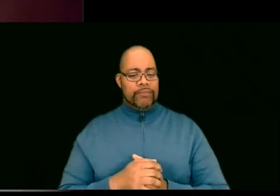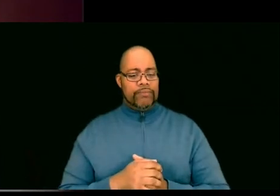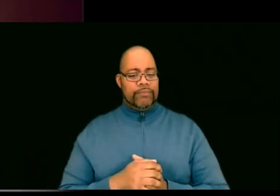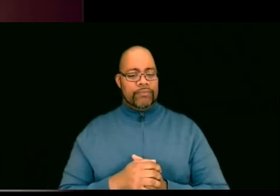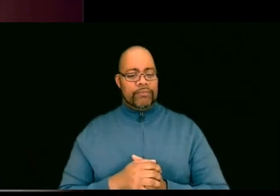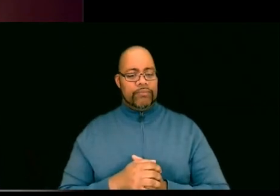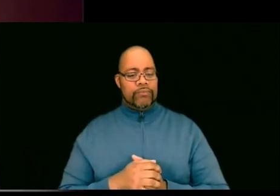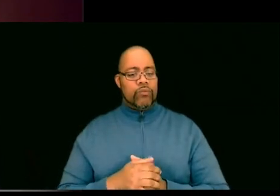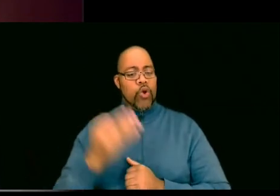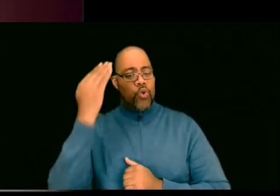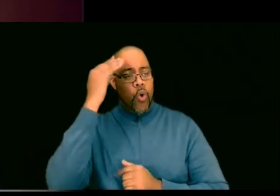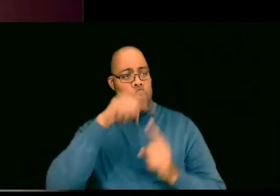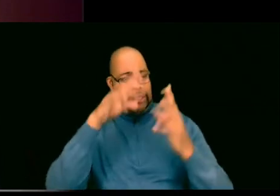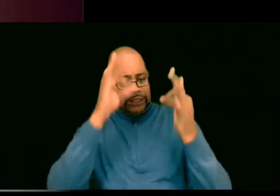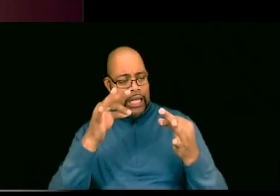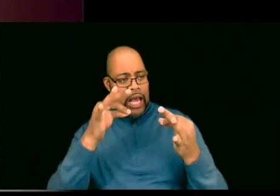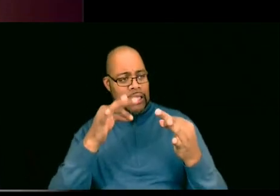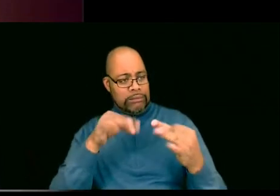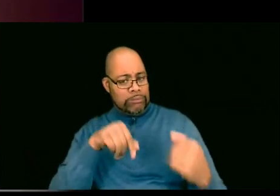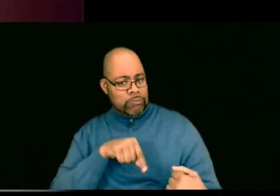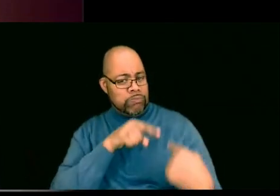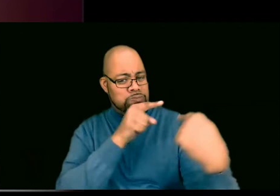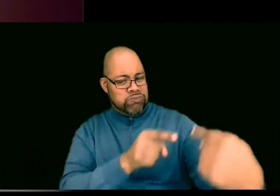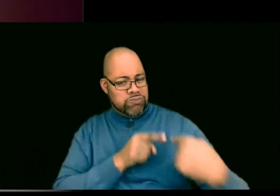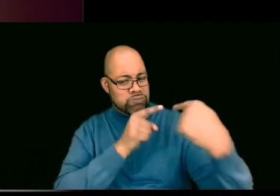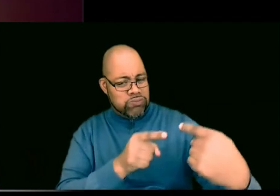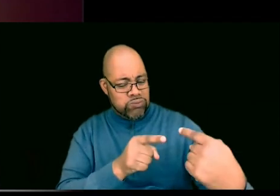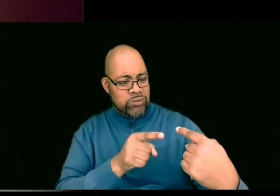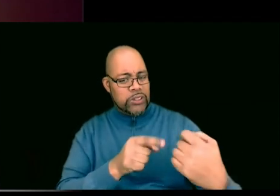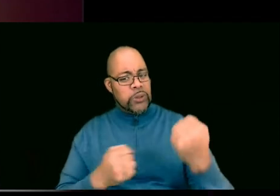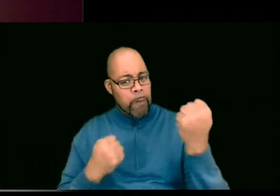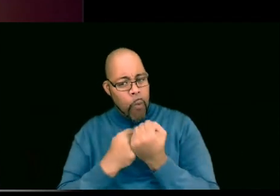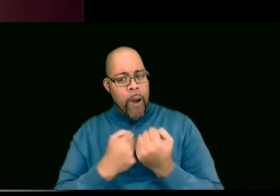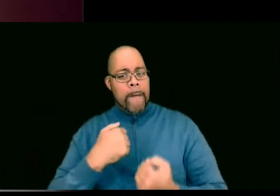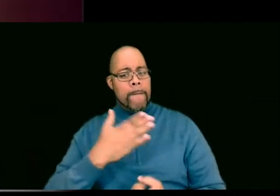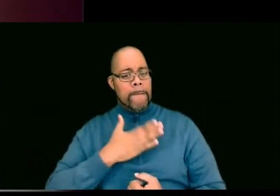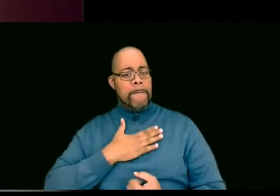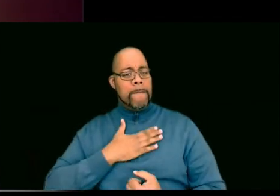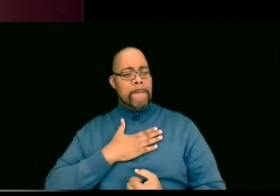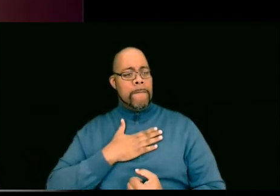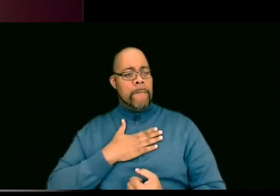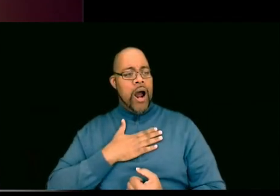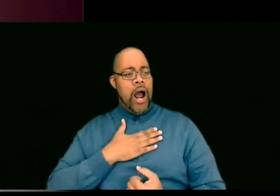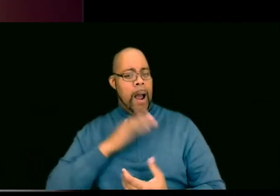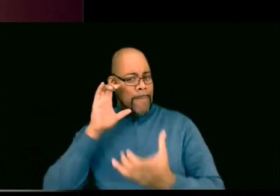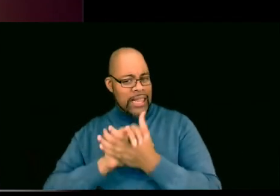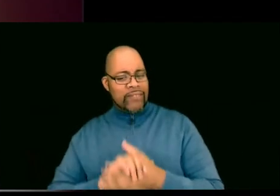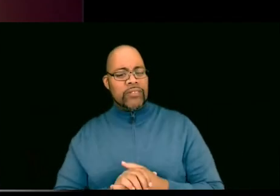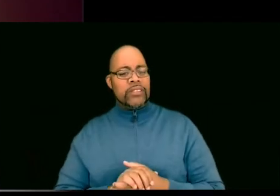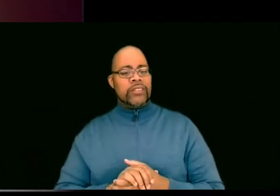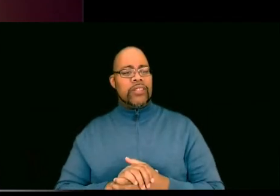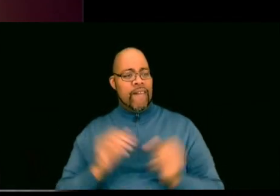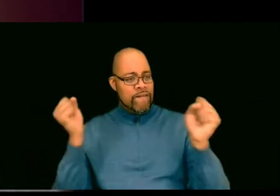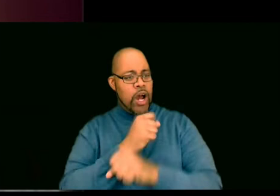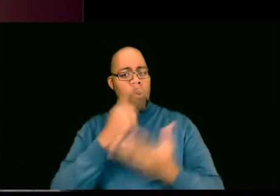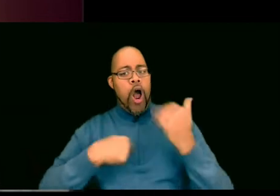to know when to choose my battles, stand up for my principles, fight for what, you know,